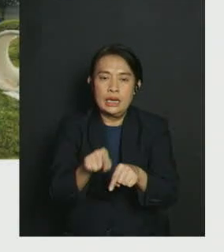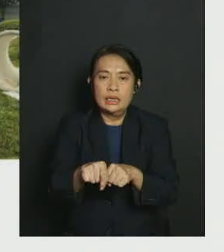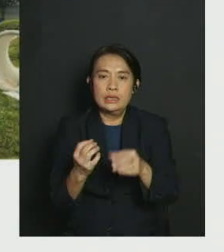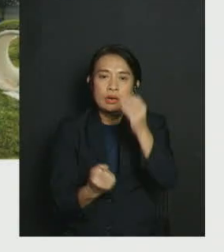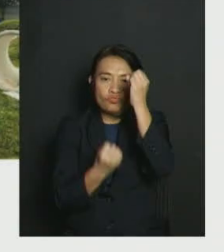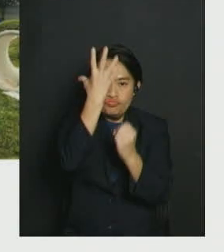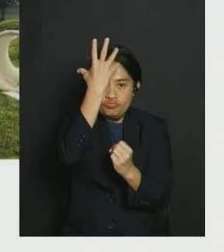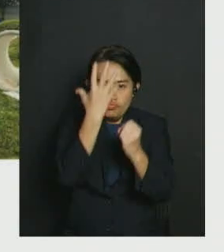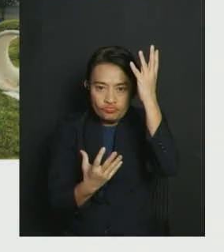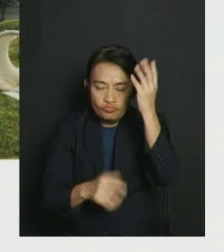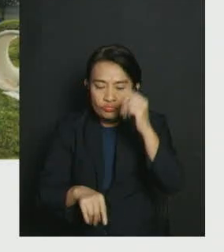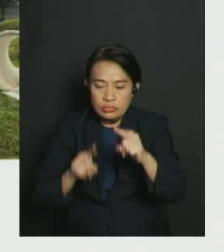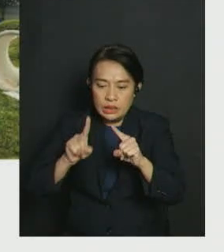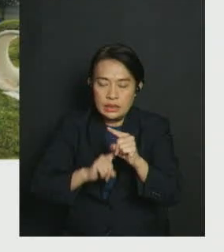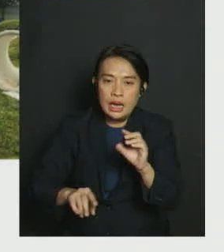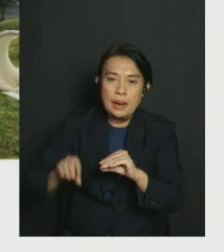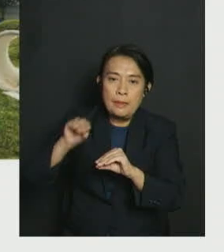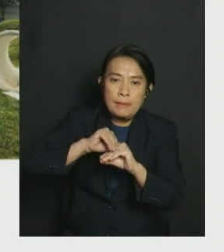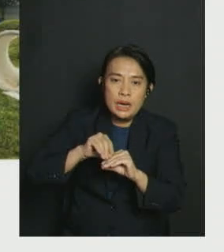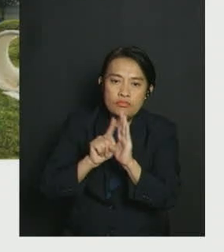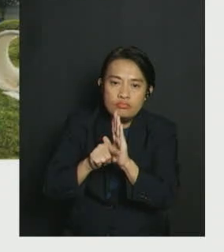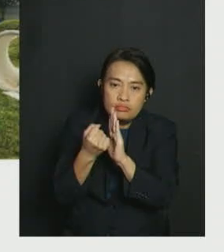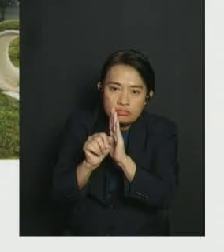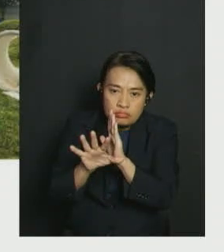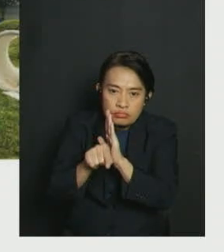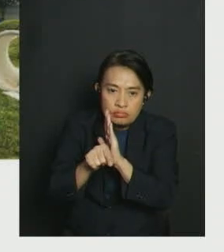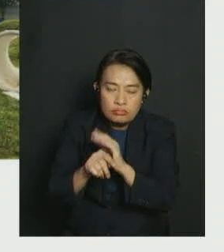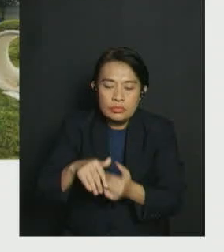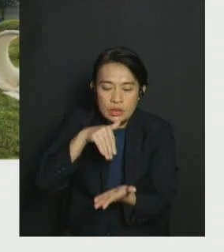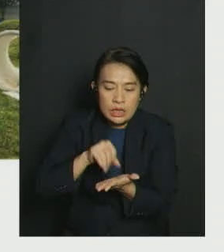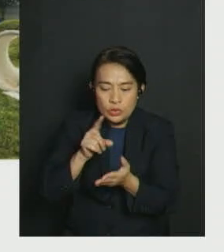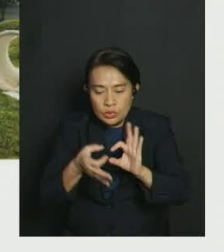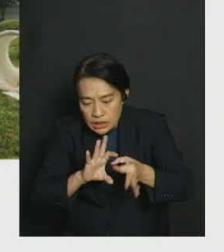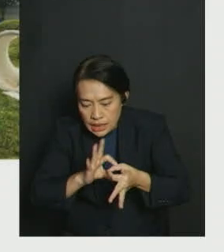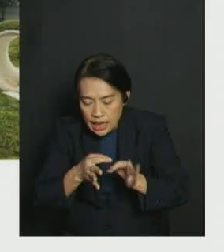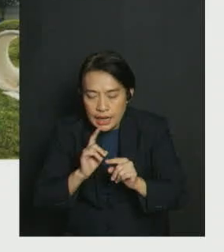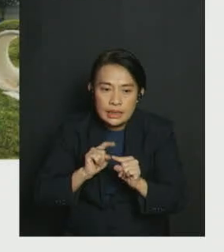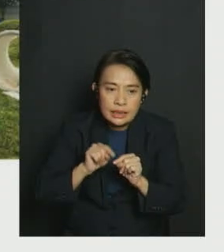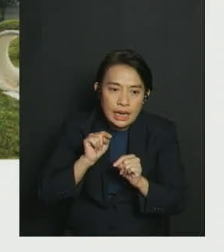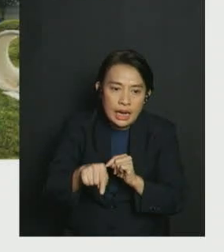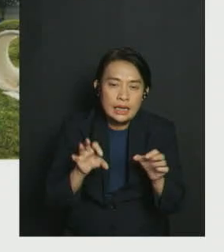to increase more dog park, to increase more